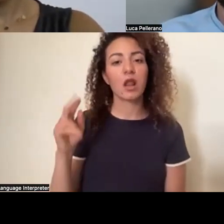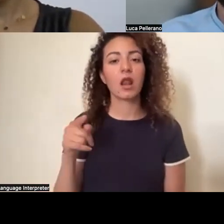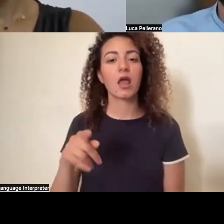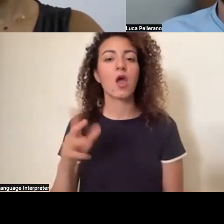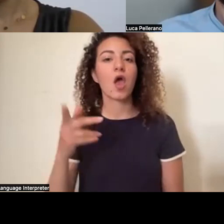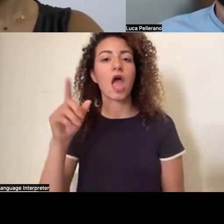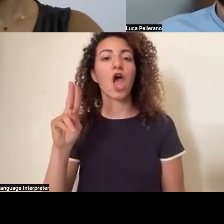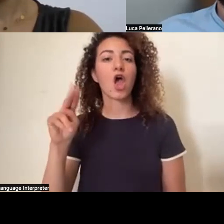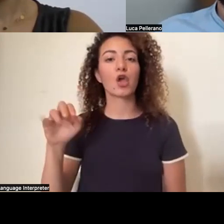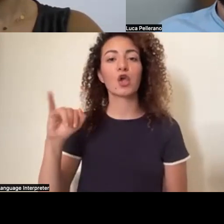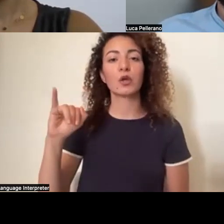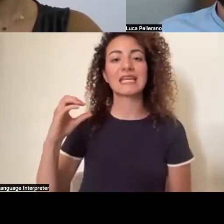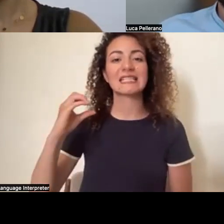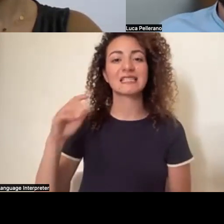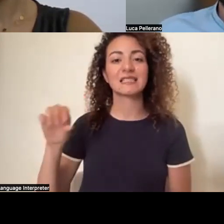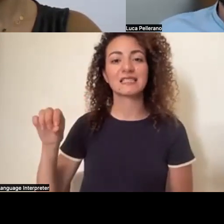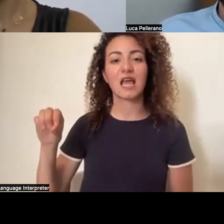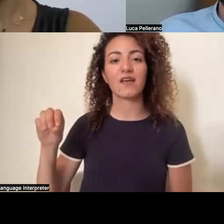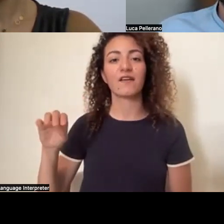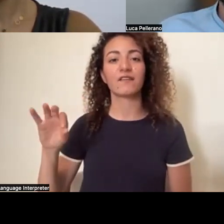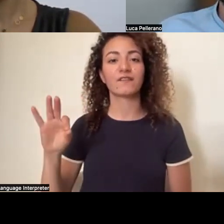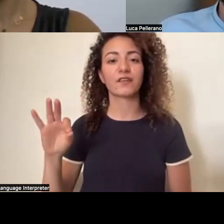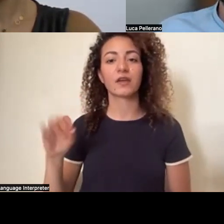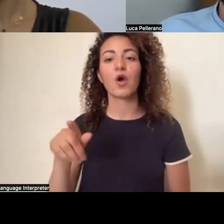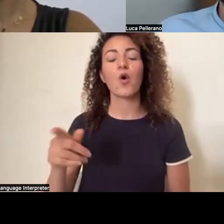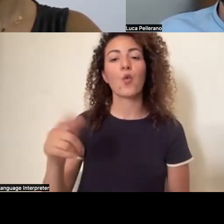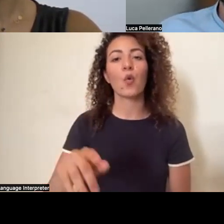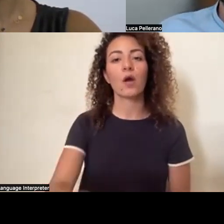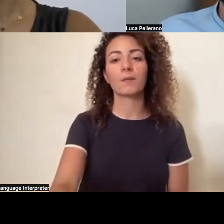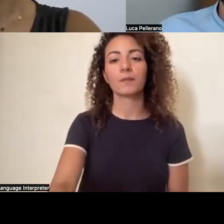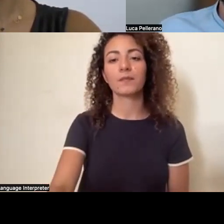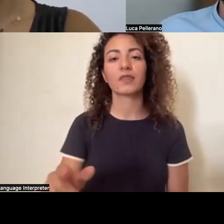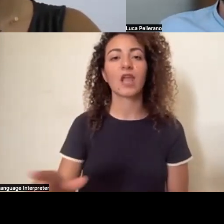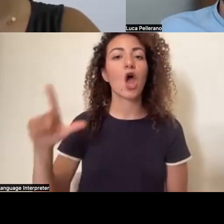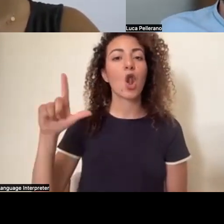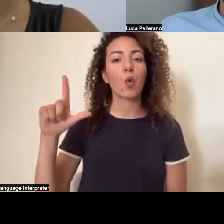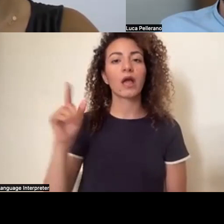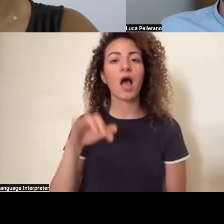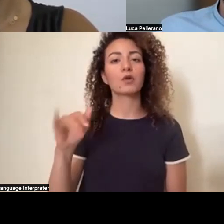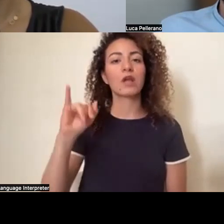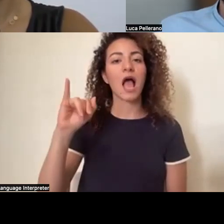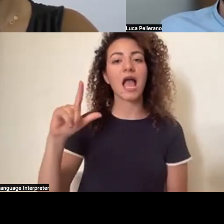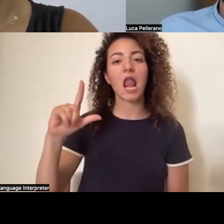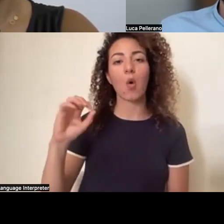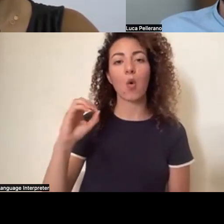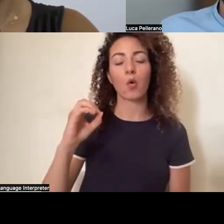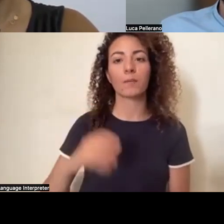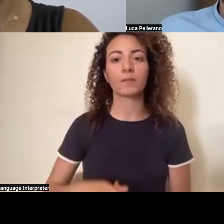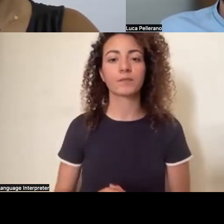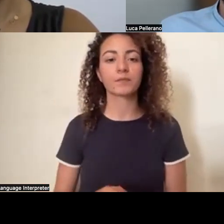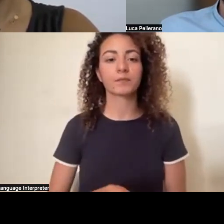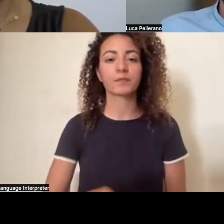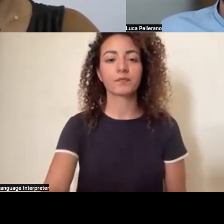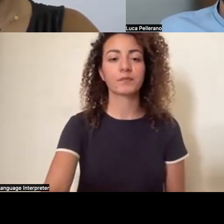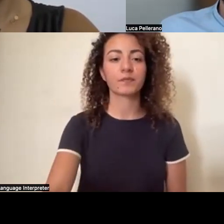Senior Social Protection Specialist with ILO, and Rachel Forrester-Jones, Professor and Director of the